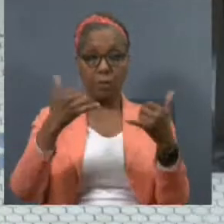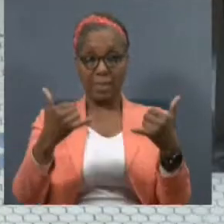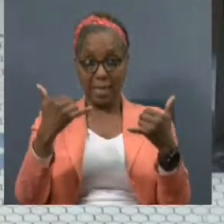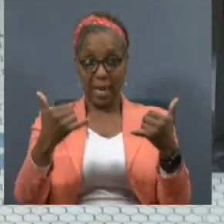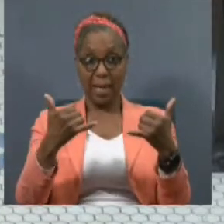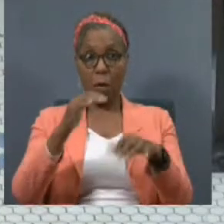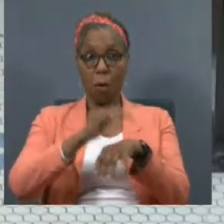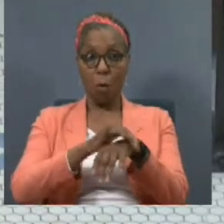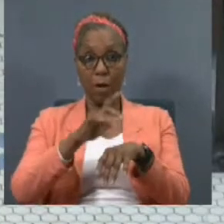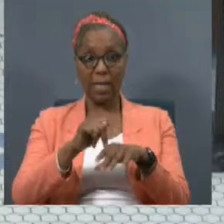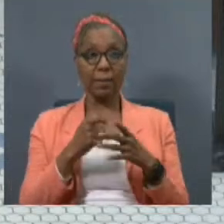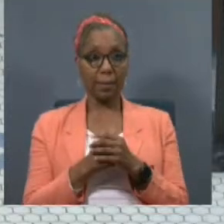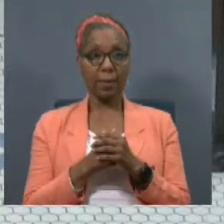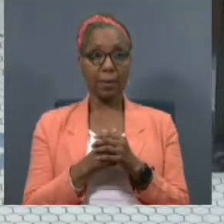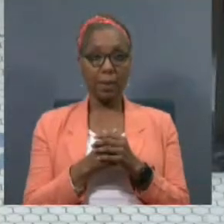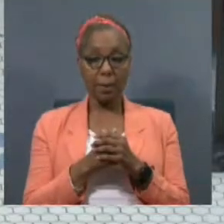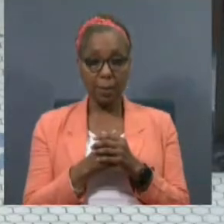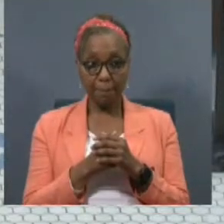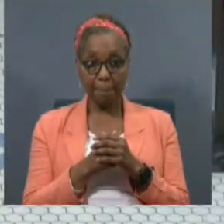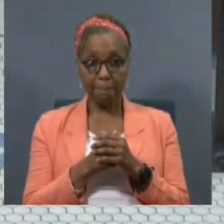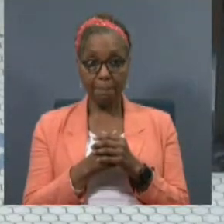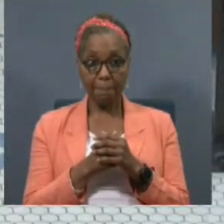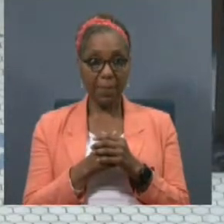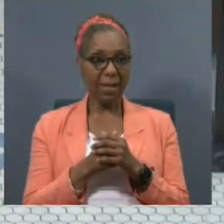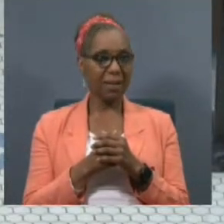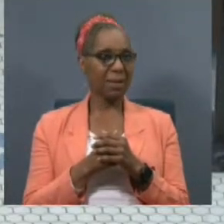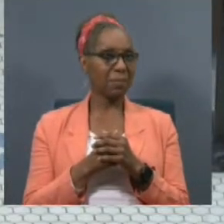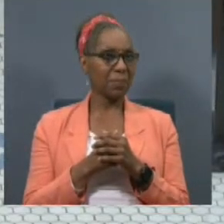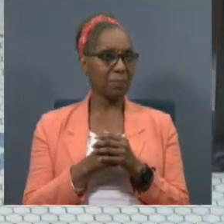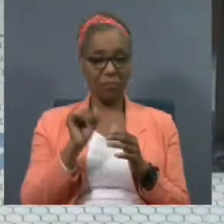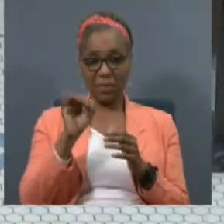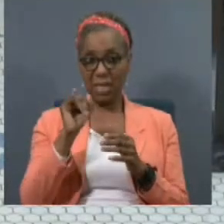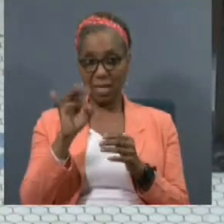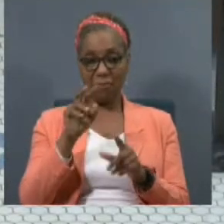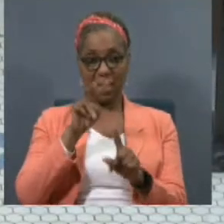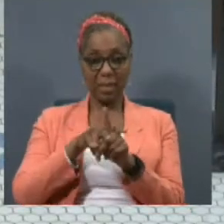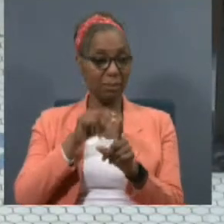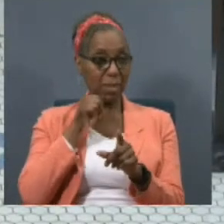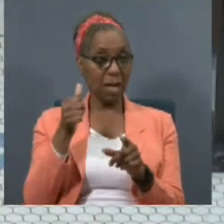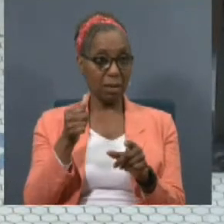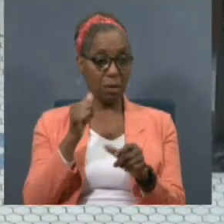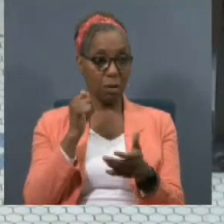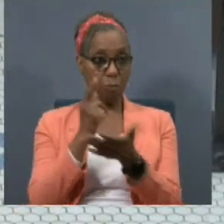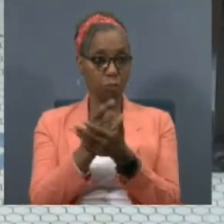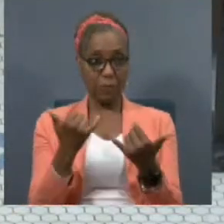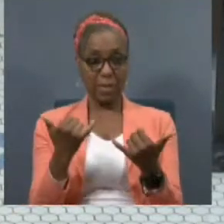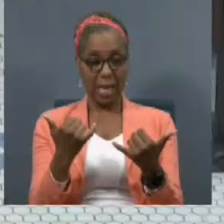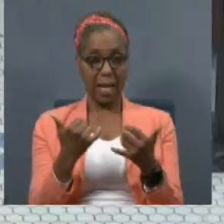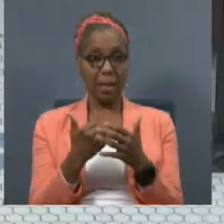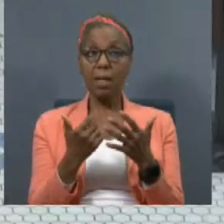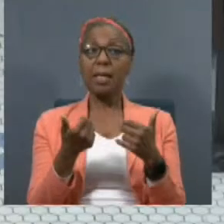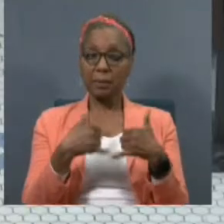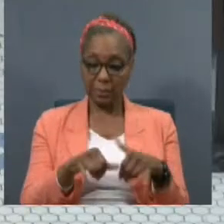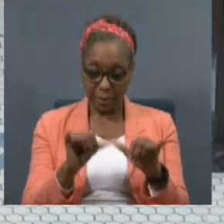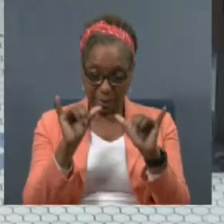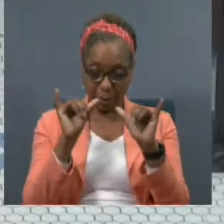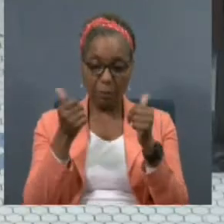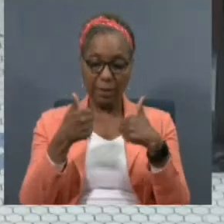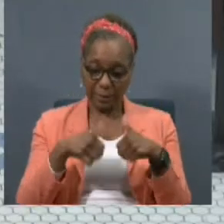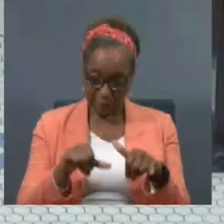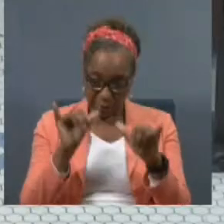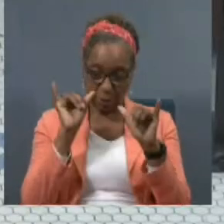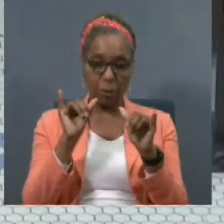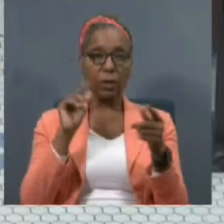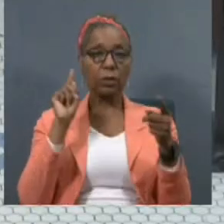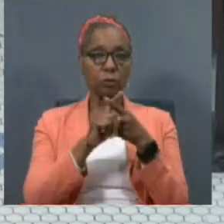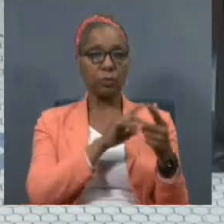on it. And if the application is not approved today, It still goes to the city board. still go to the